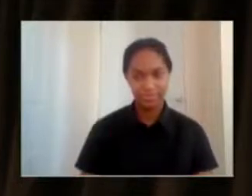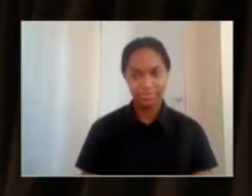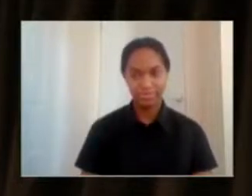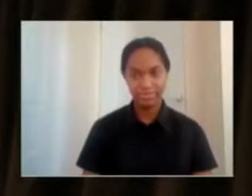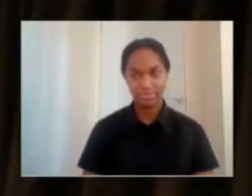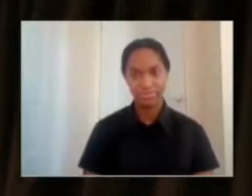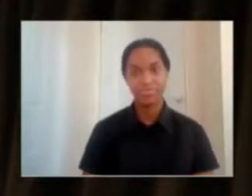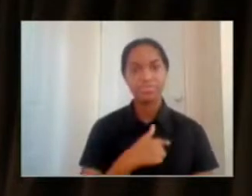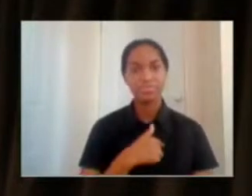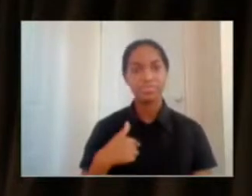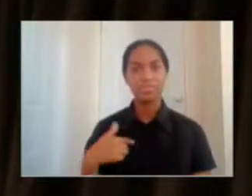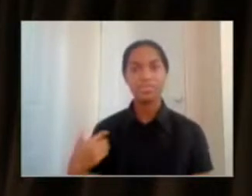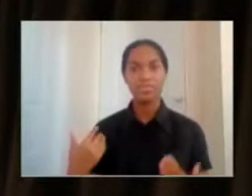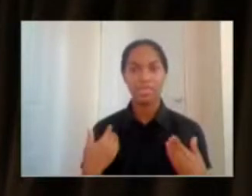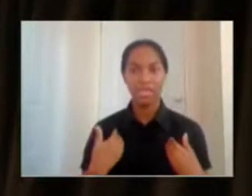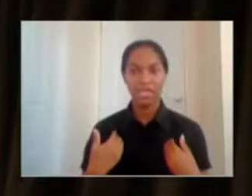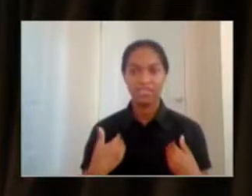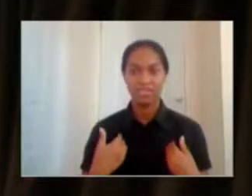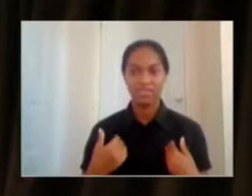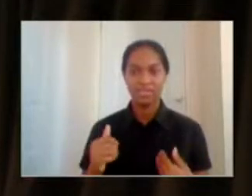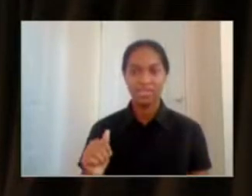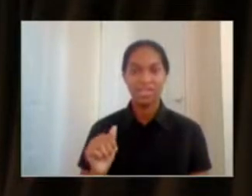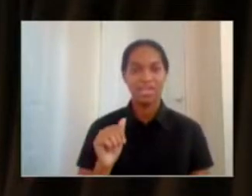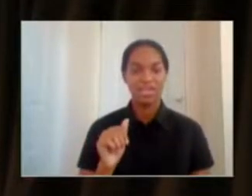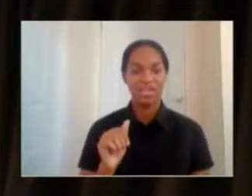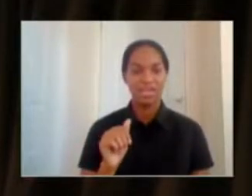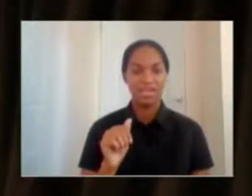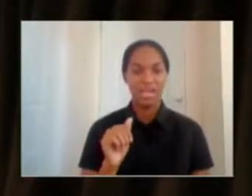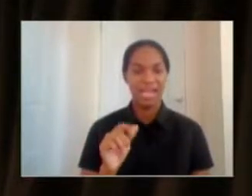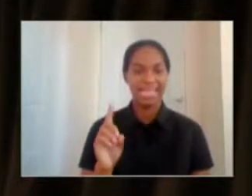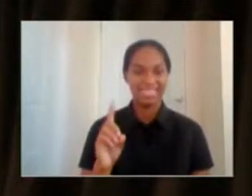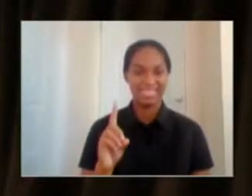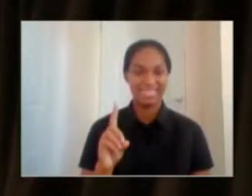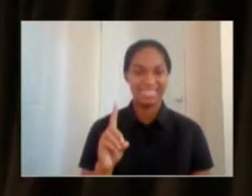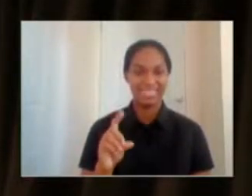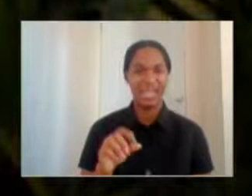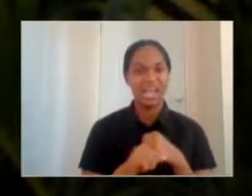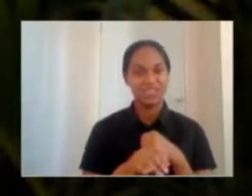We have a ad. So part of what